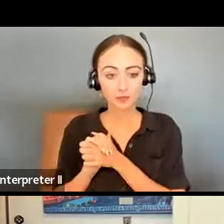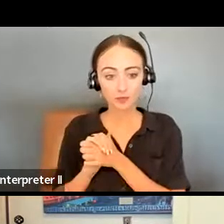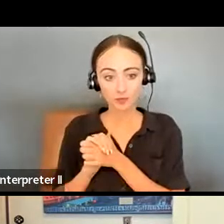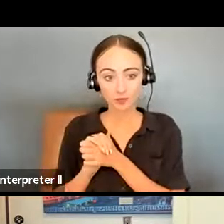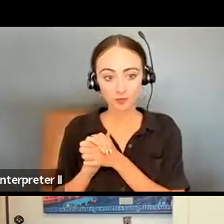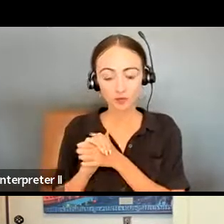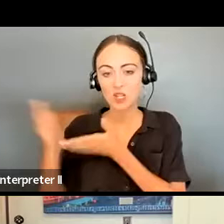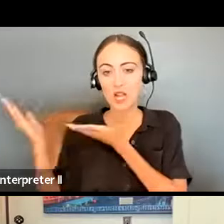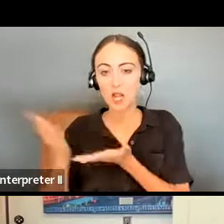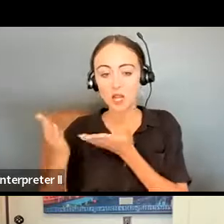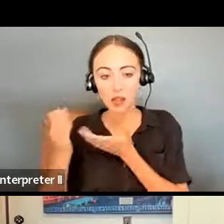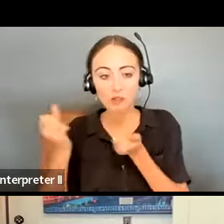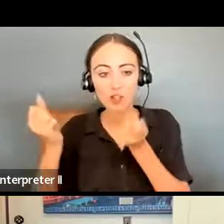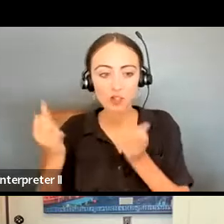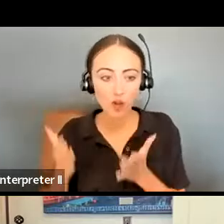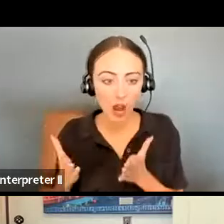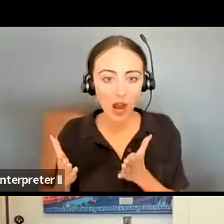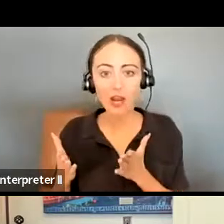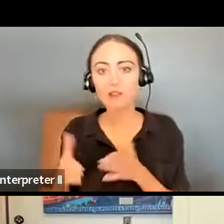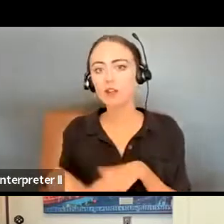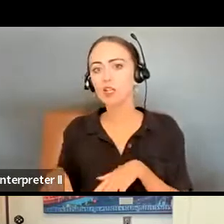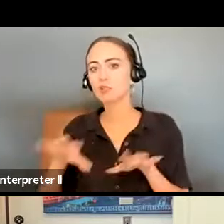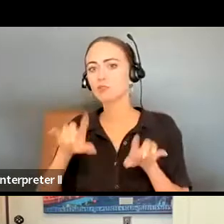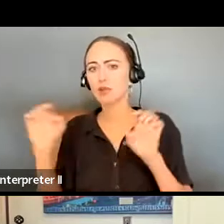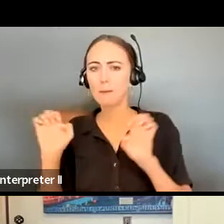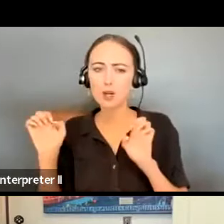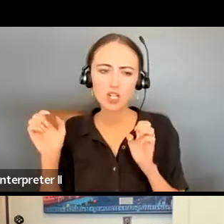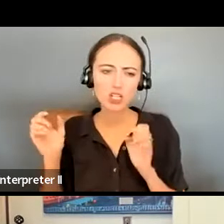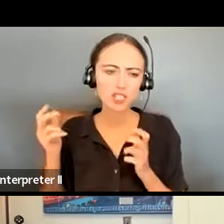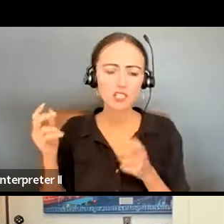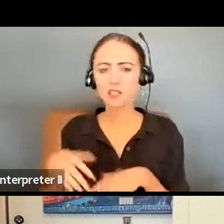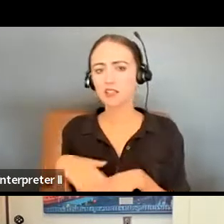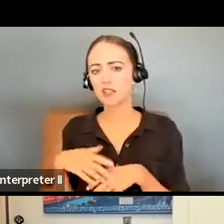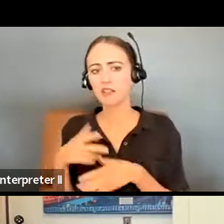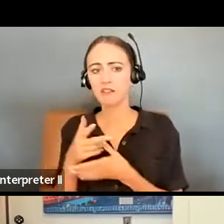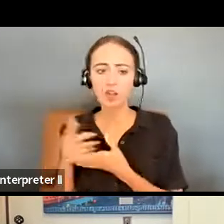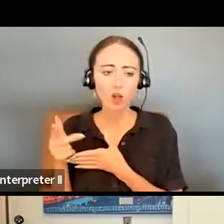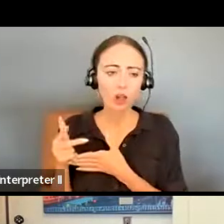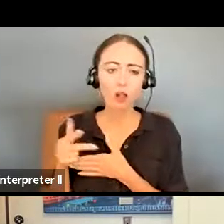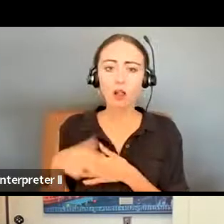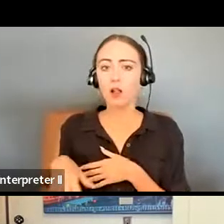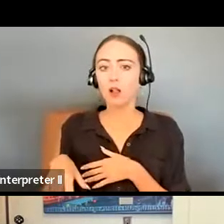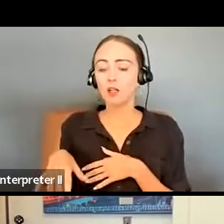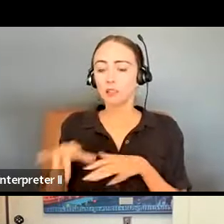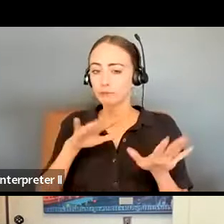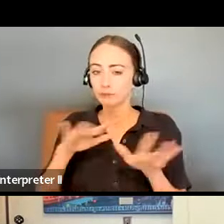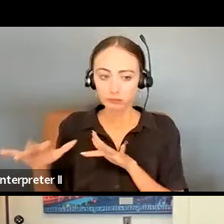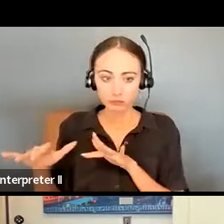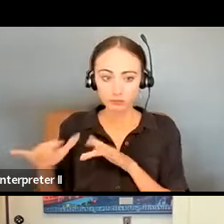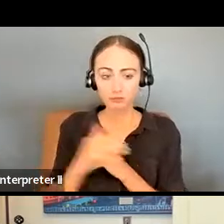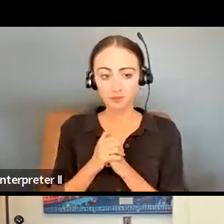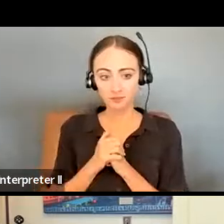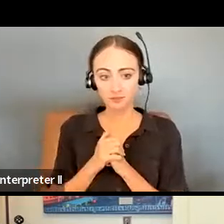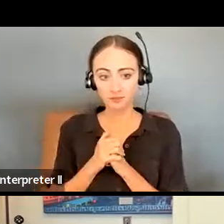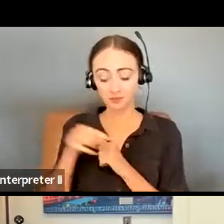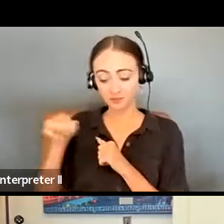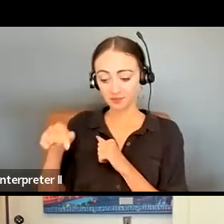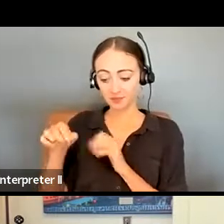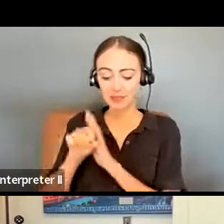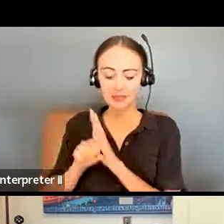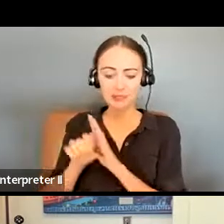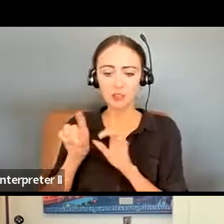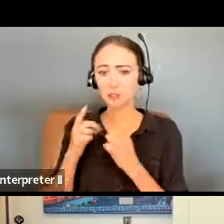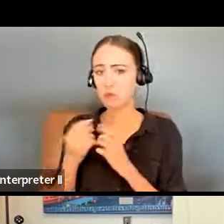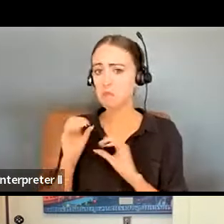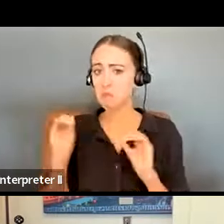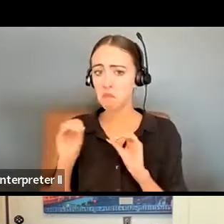for delivery drivers, couriers, emergency vehicles, and law enforcement. Further, the Office of Foreign Missions at the State Department has no